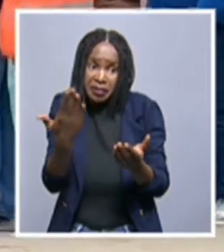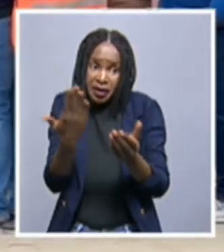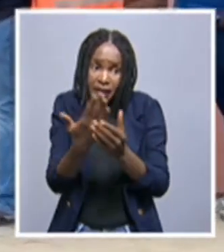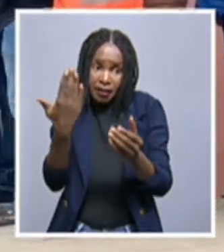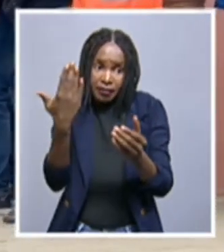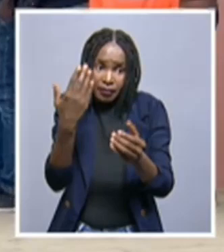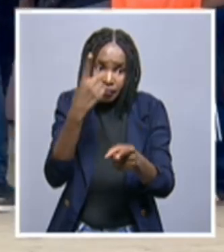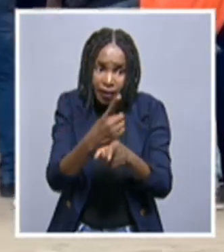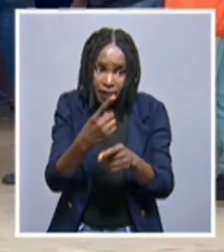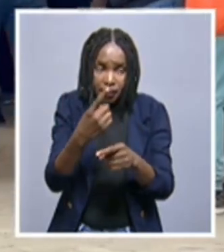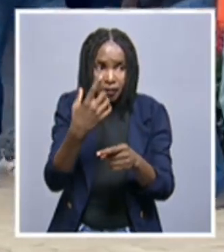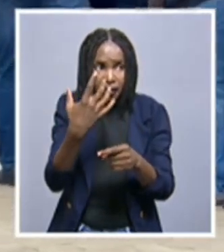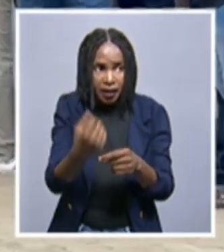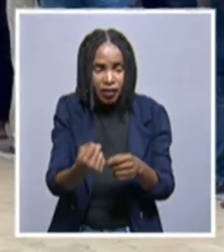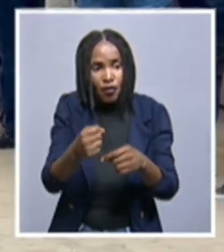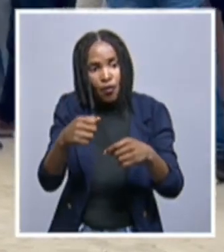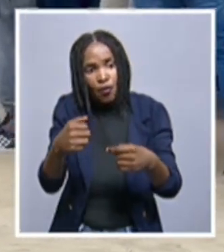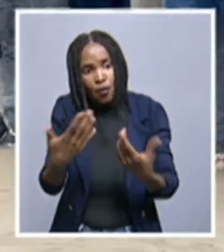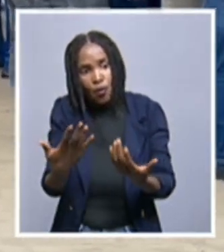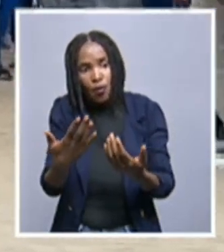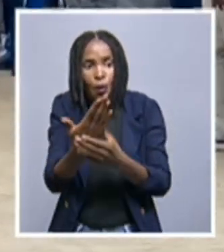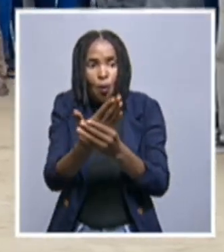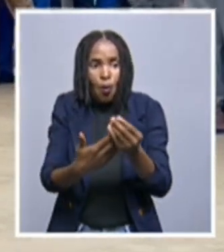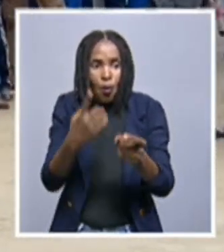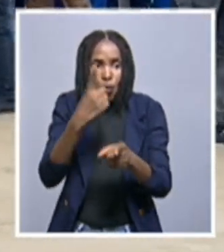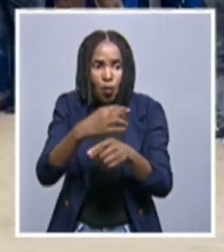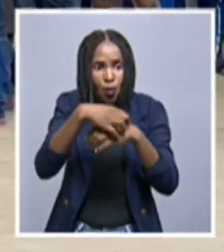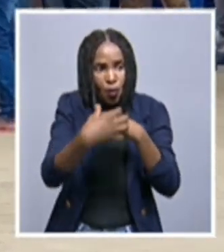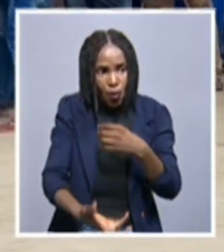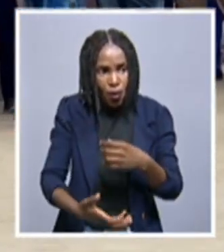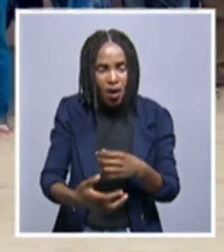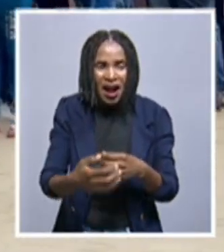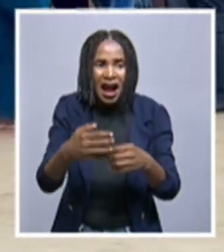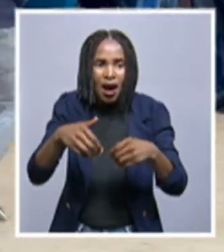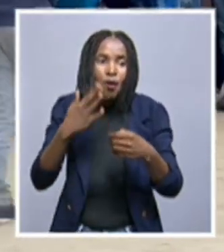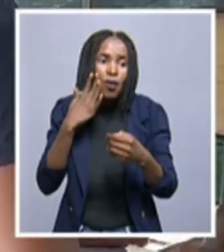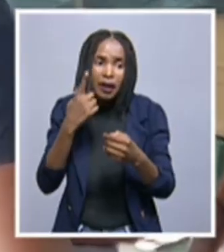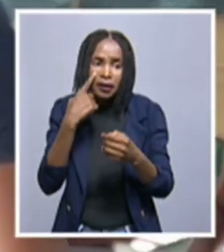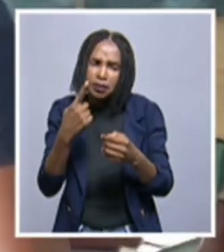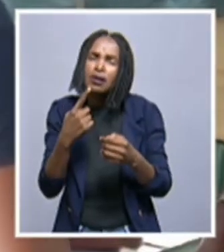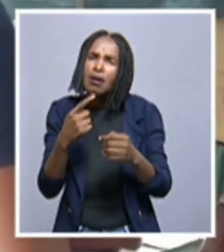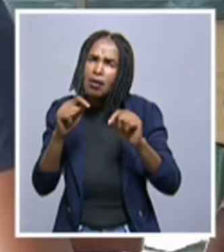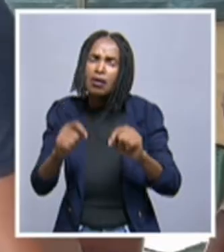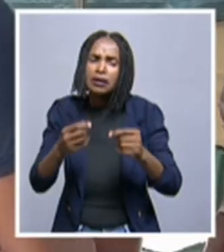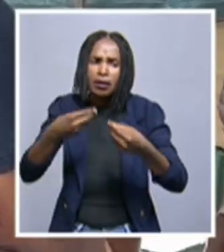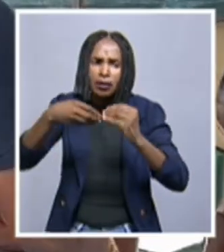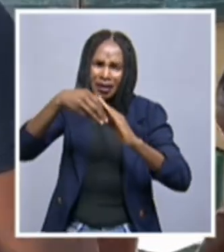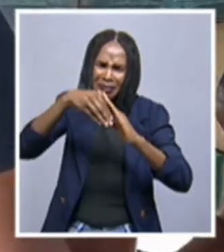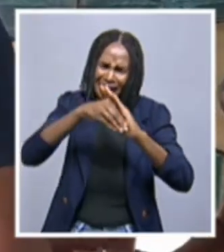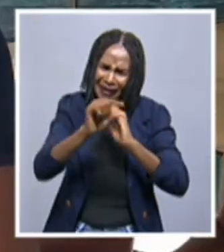the incoming president has to now form up his cabinets. Now, that's